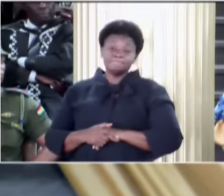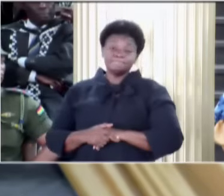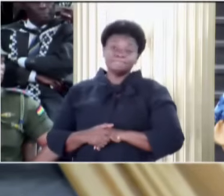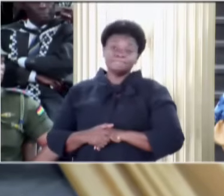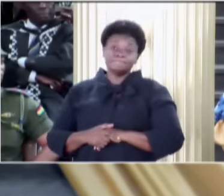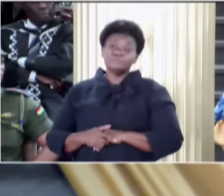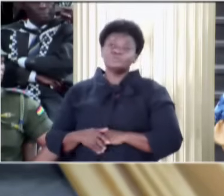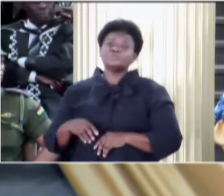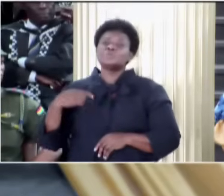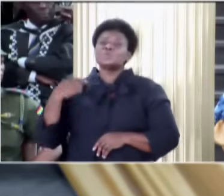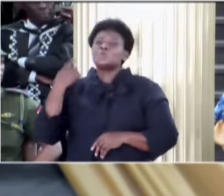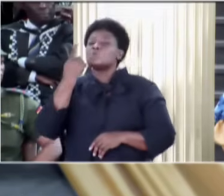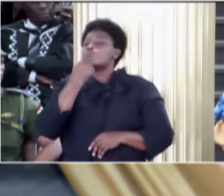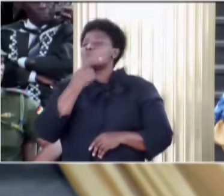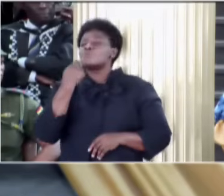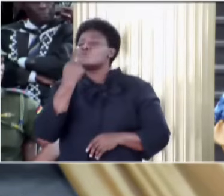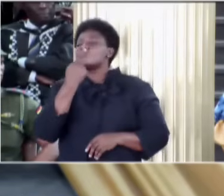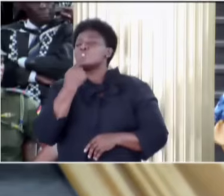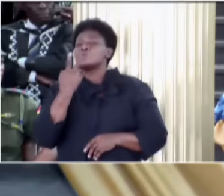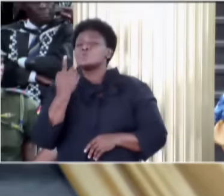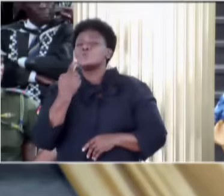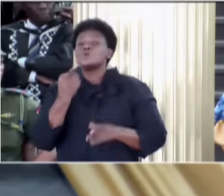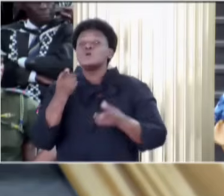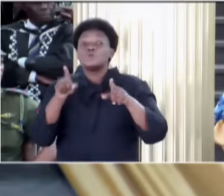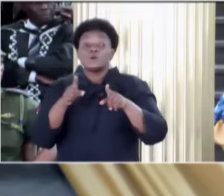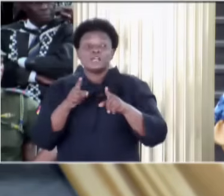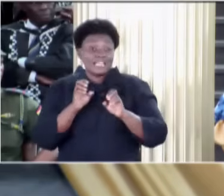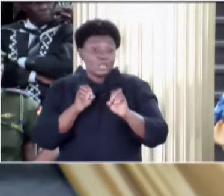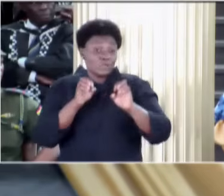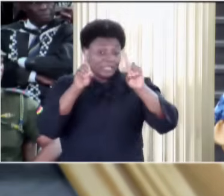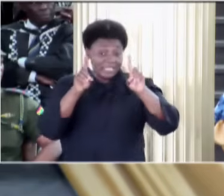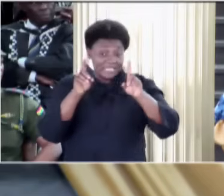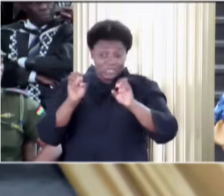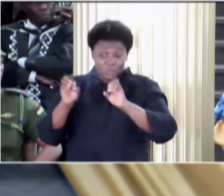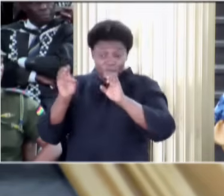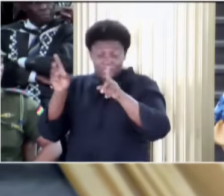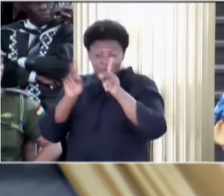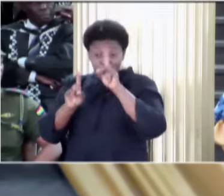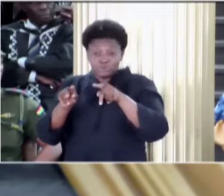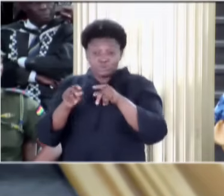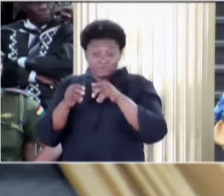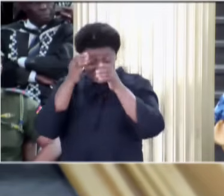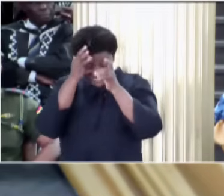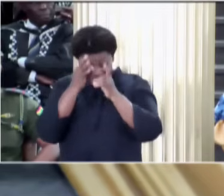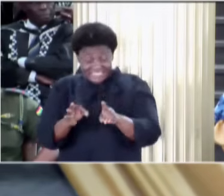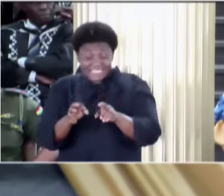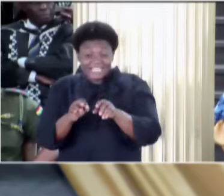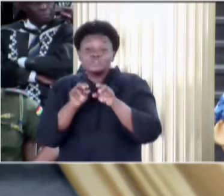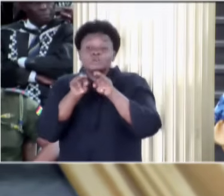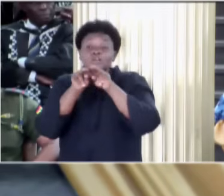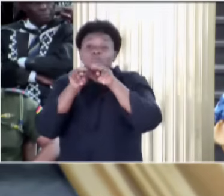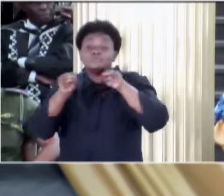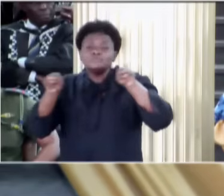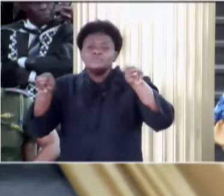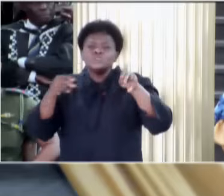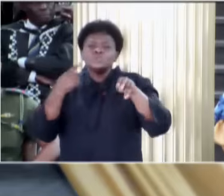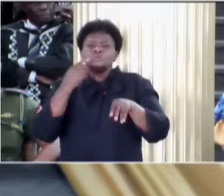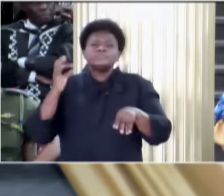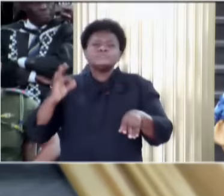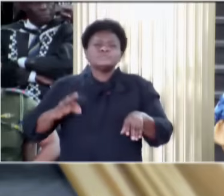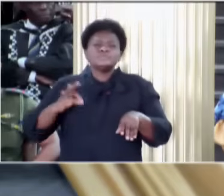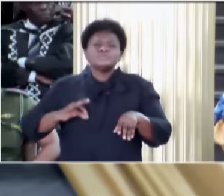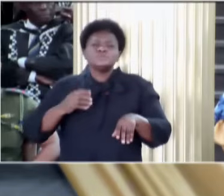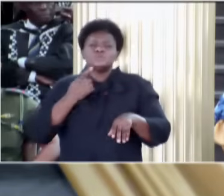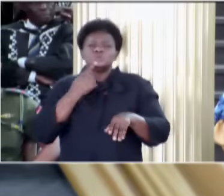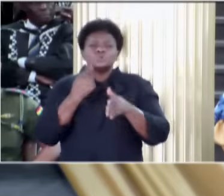is harmed when educated people decide to be neutral? Who benefits when cleverness